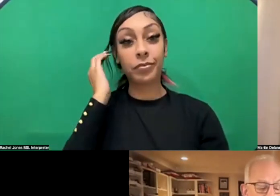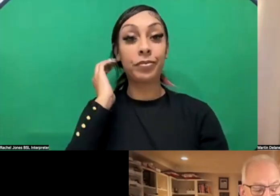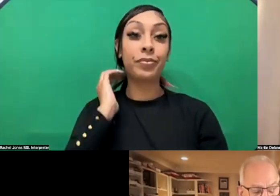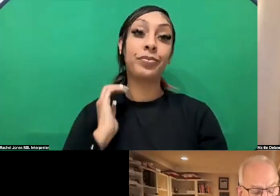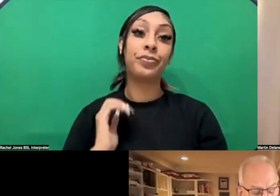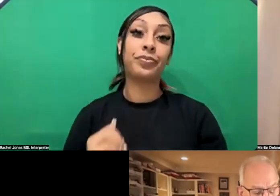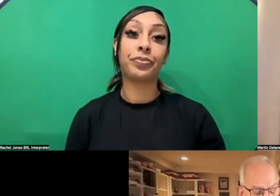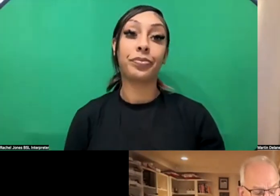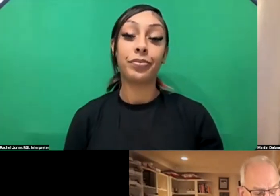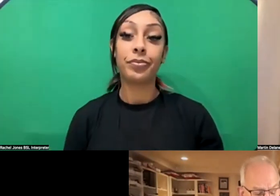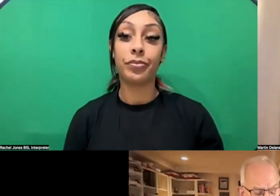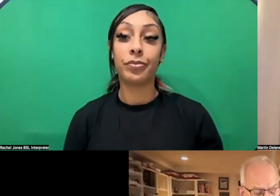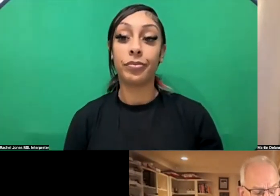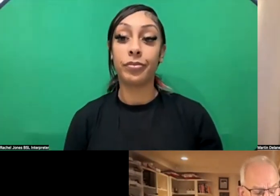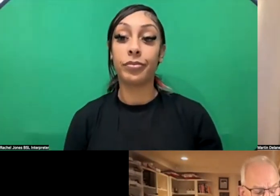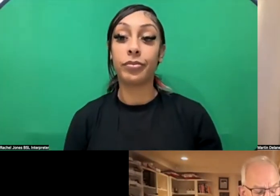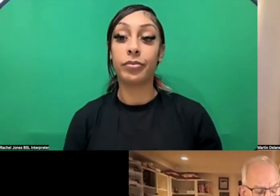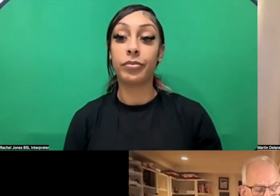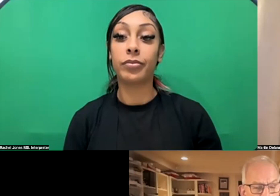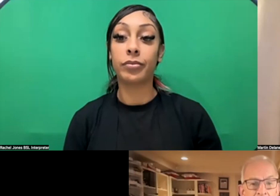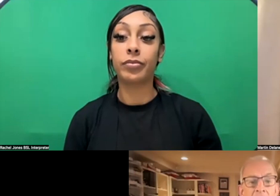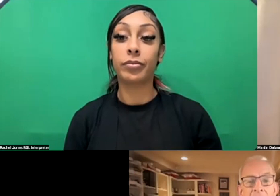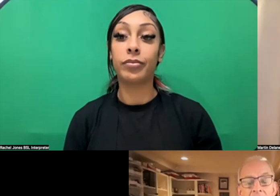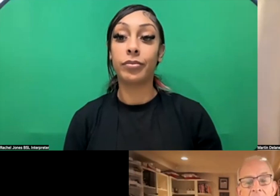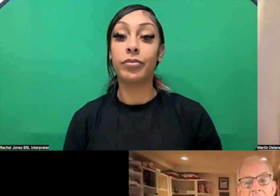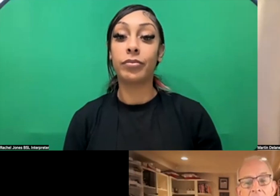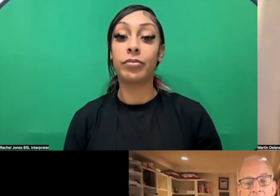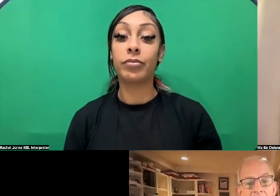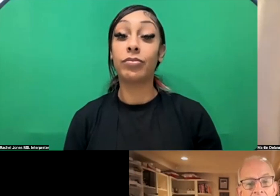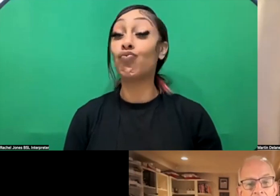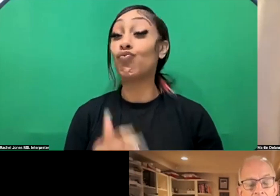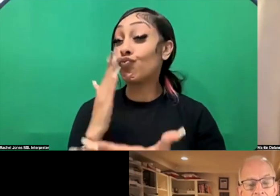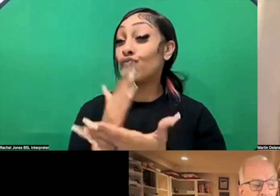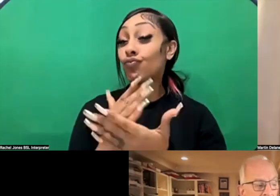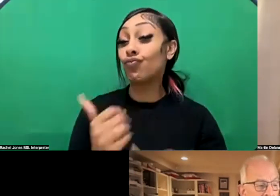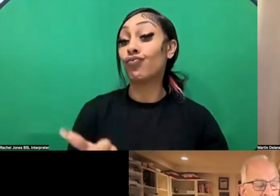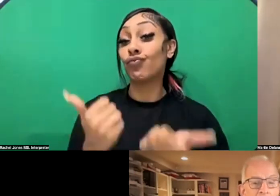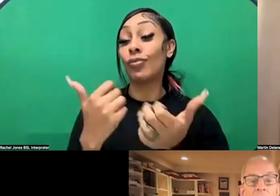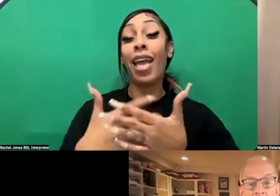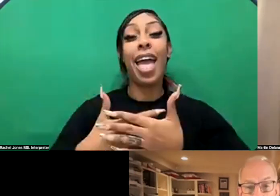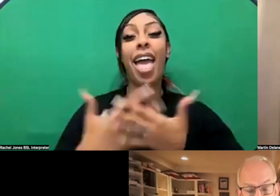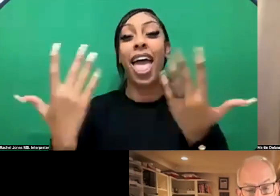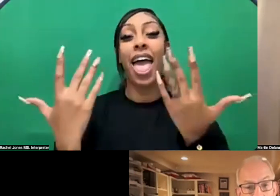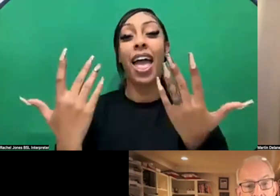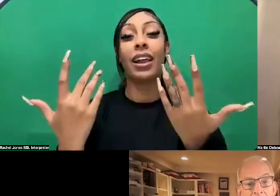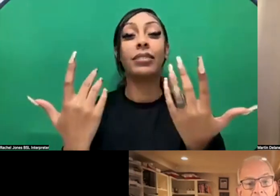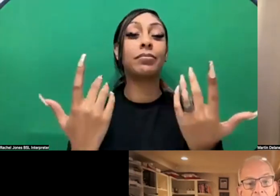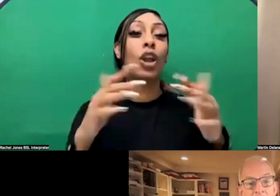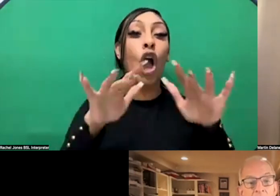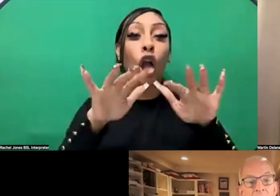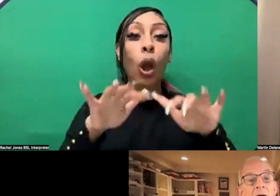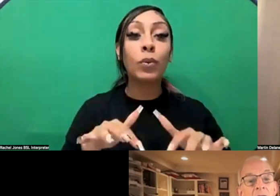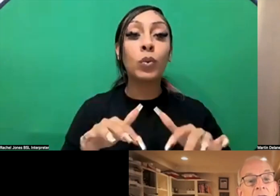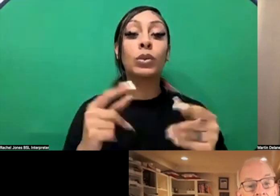wrote that ideally, any sort of a computing product